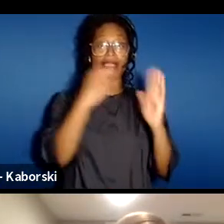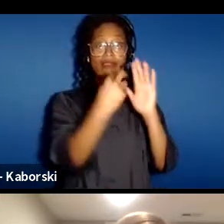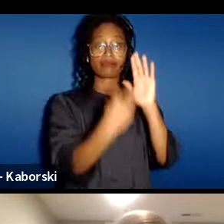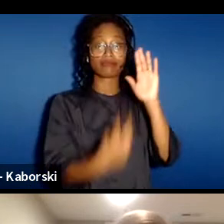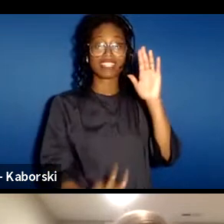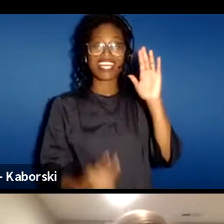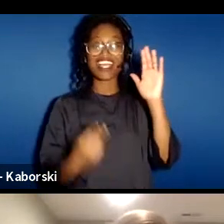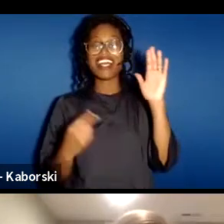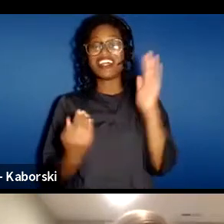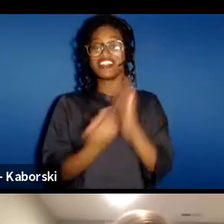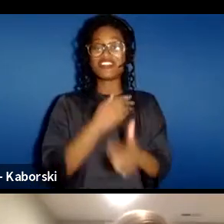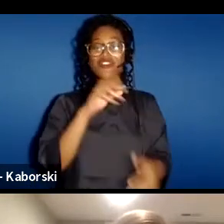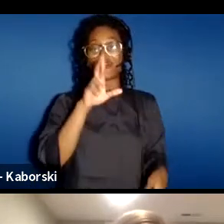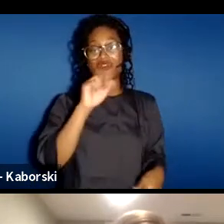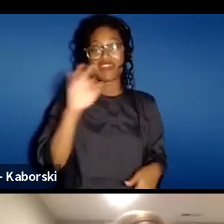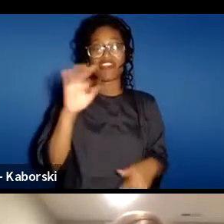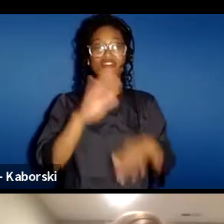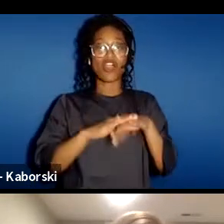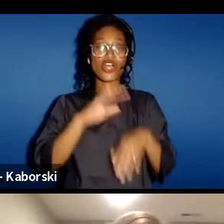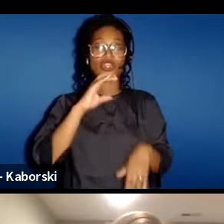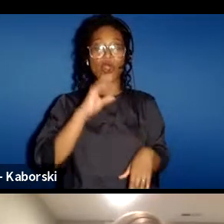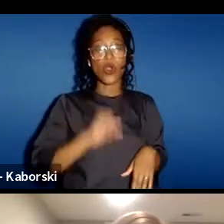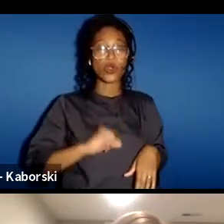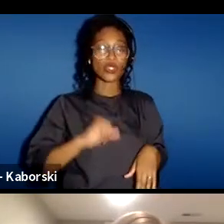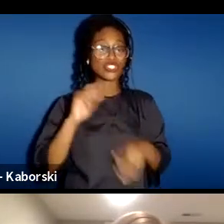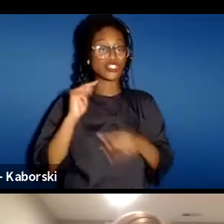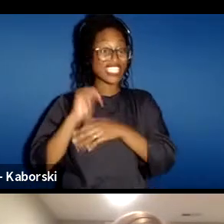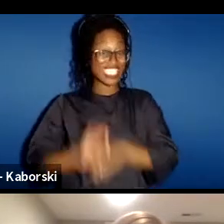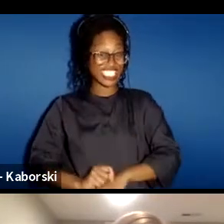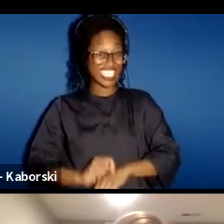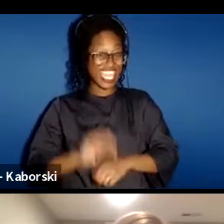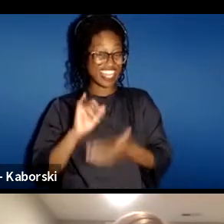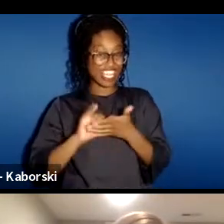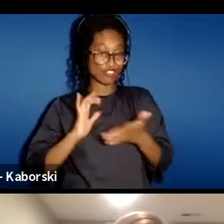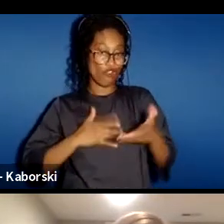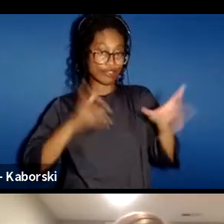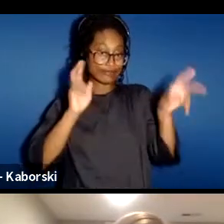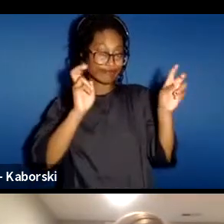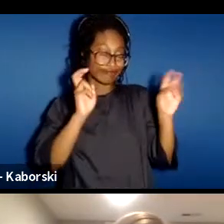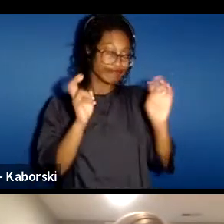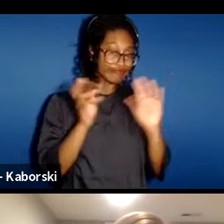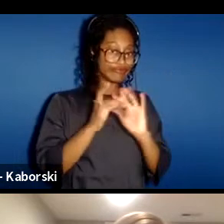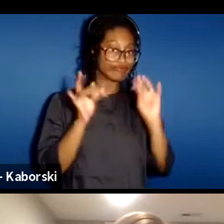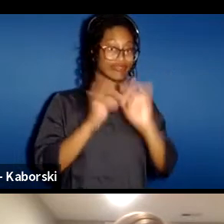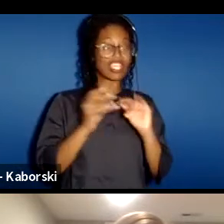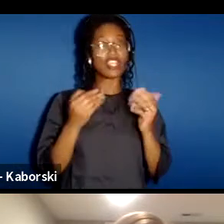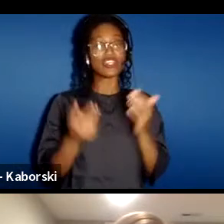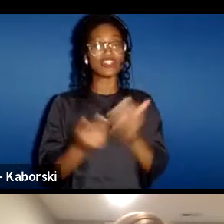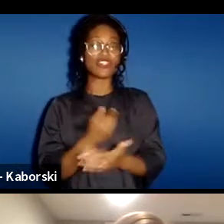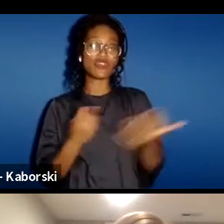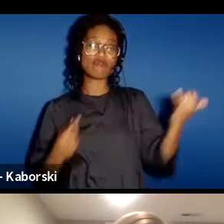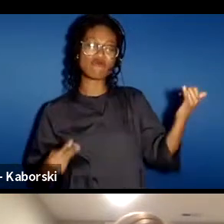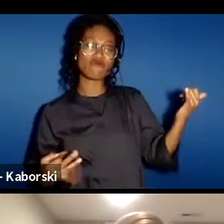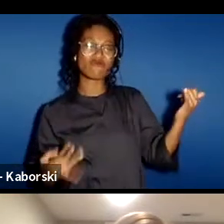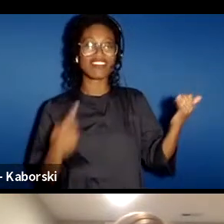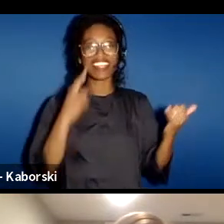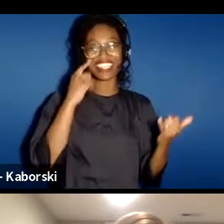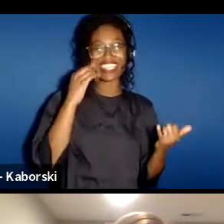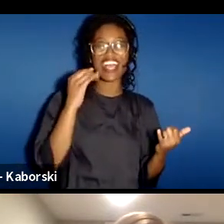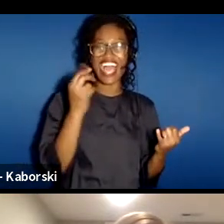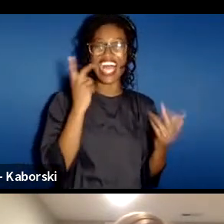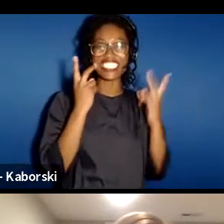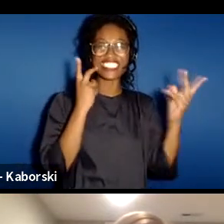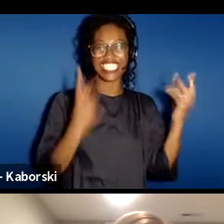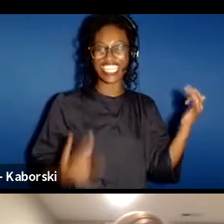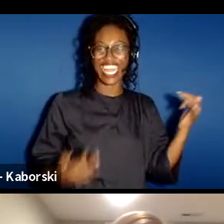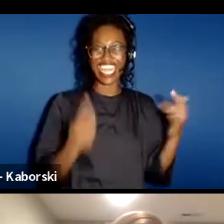slogan, a new riff on an old tradition. And that means making a new riff, if you will, a guitar riff. I see several